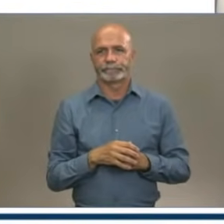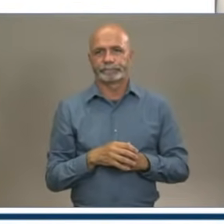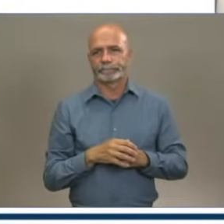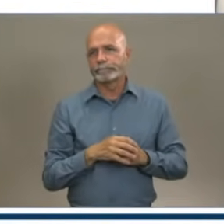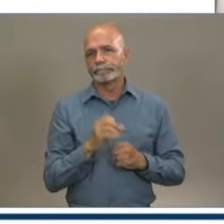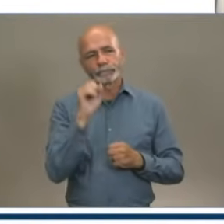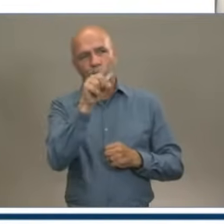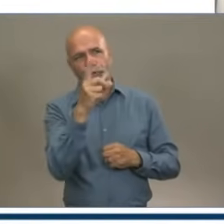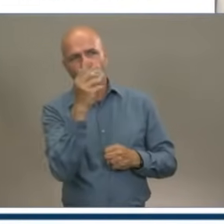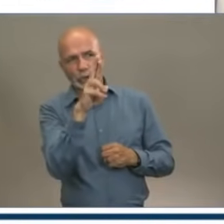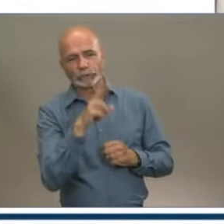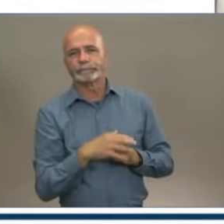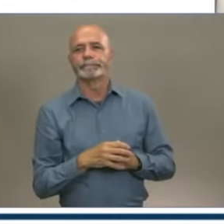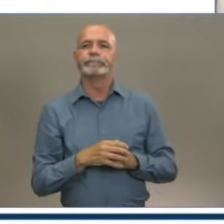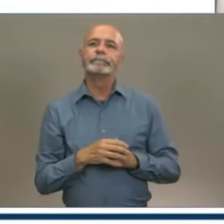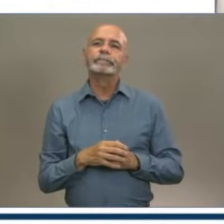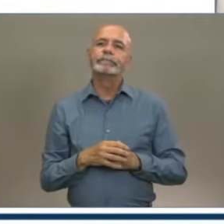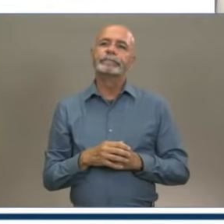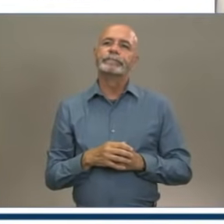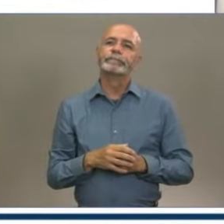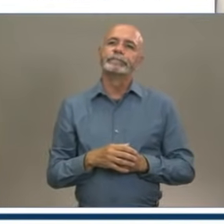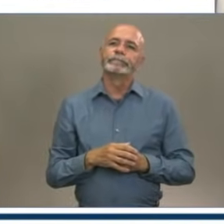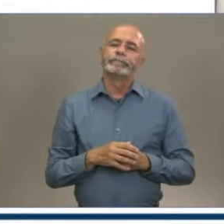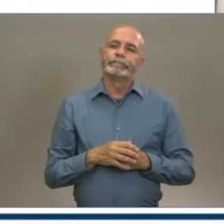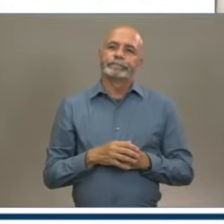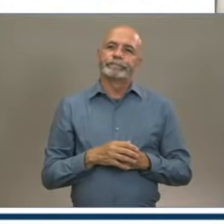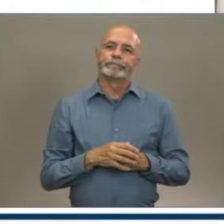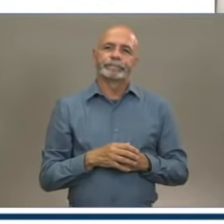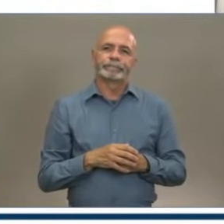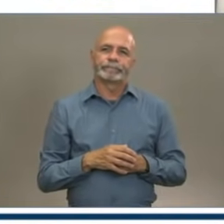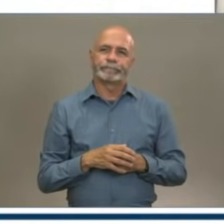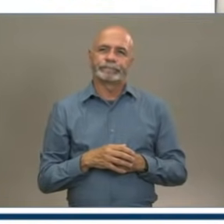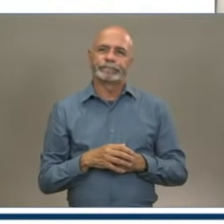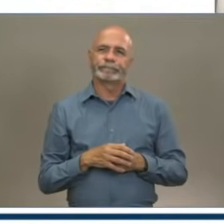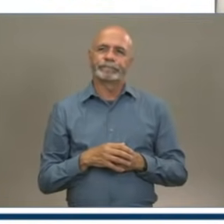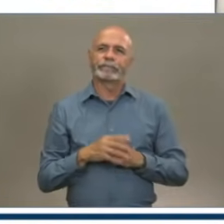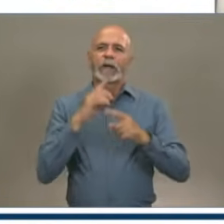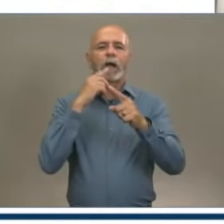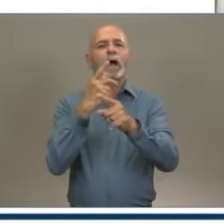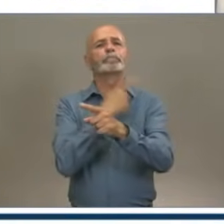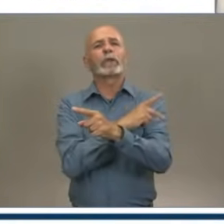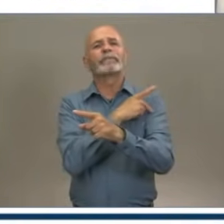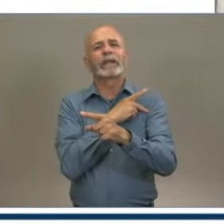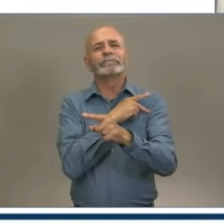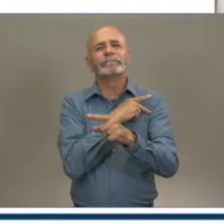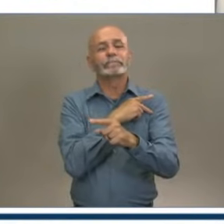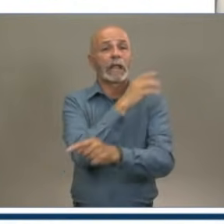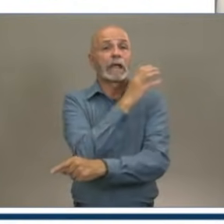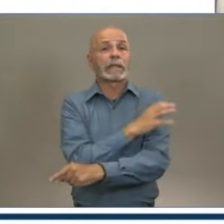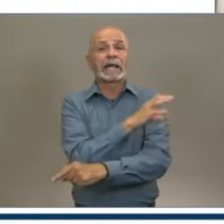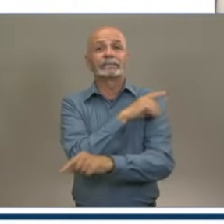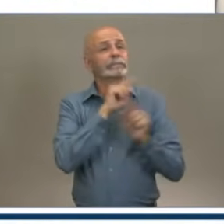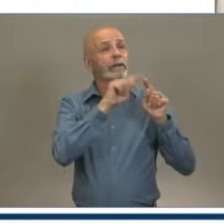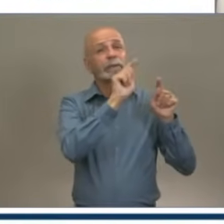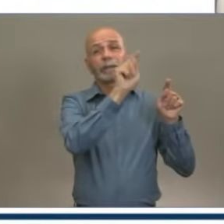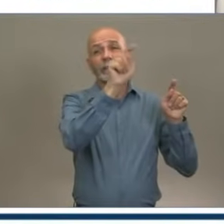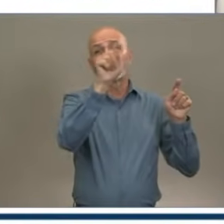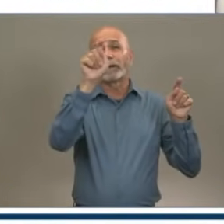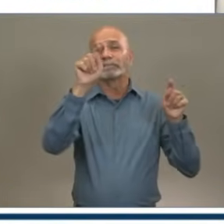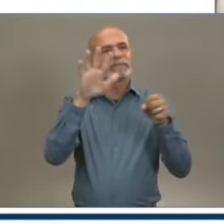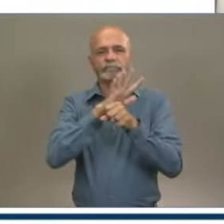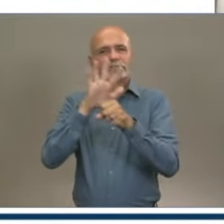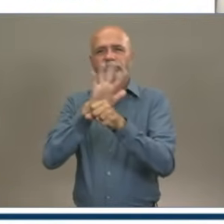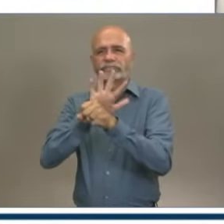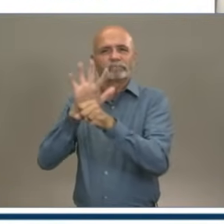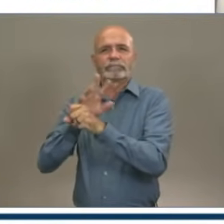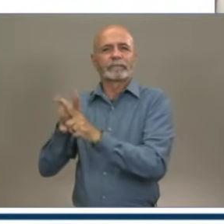the last question. From what I've seen in some parts of the province, clinics are nearly all booked up, both Pfizer and